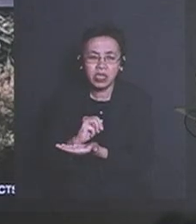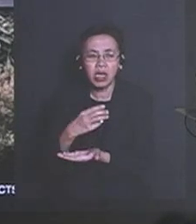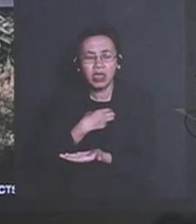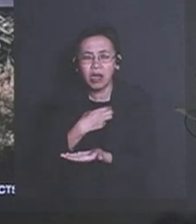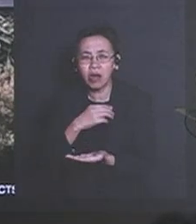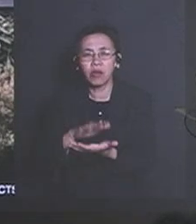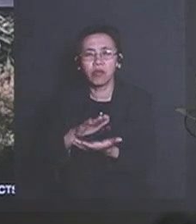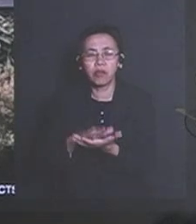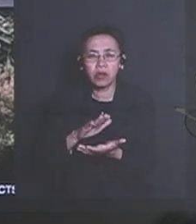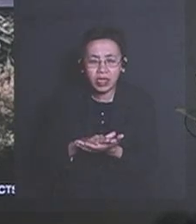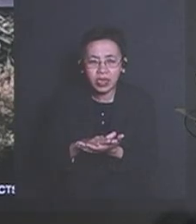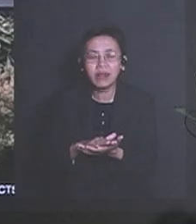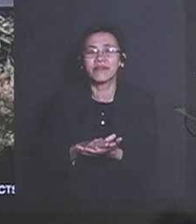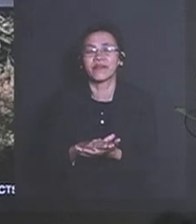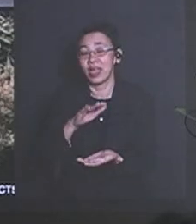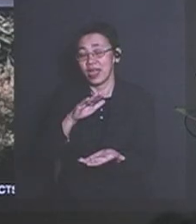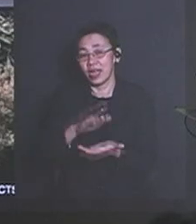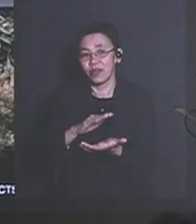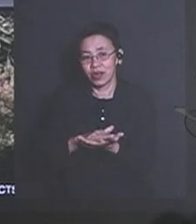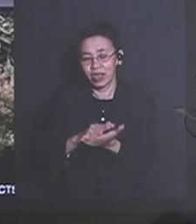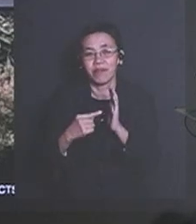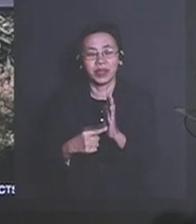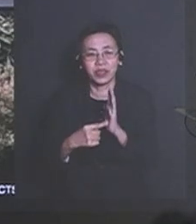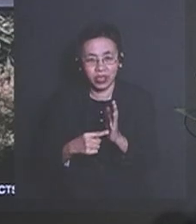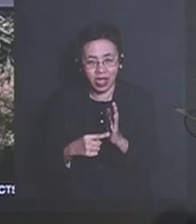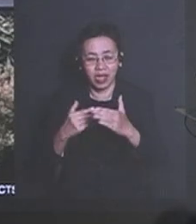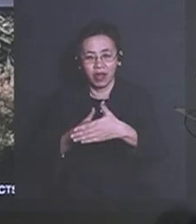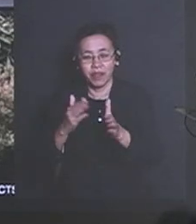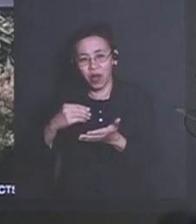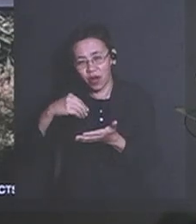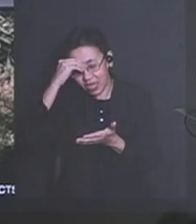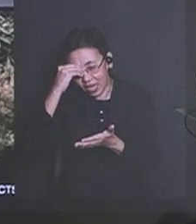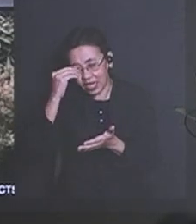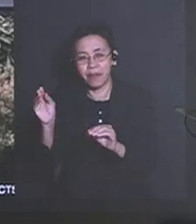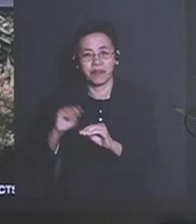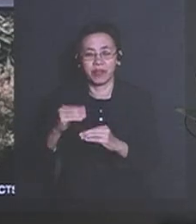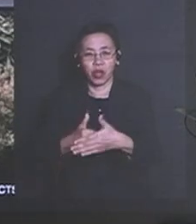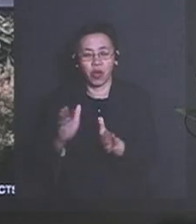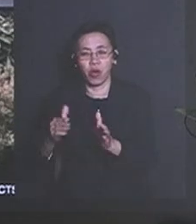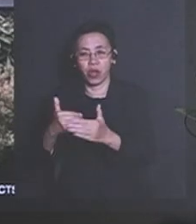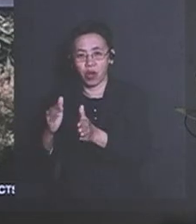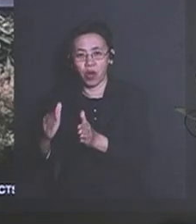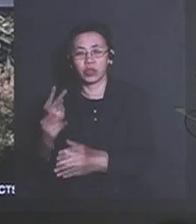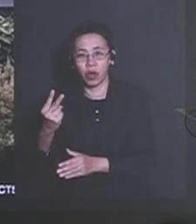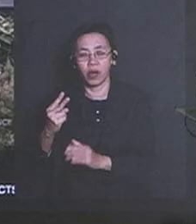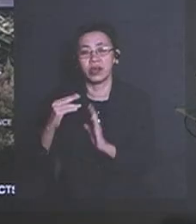construct 2 more classroom buildings for another school in the upper north part of Thailand.